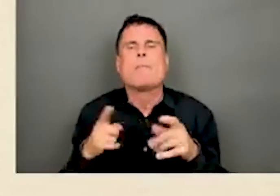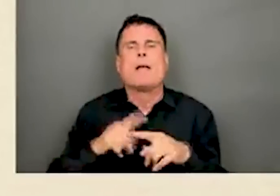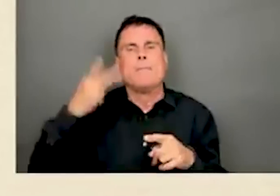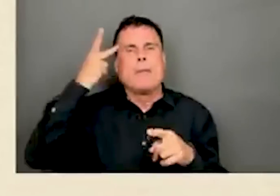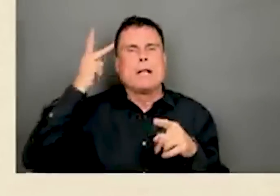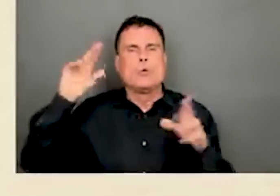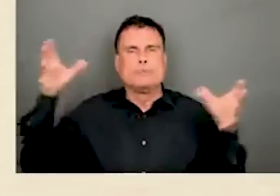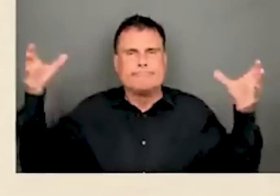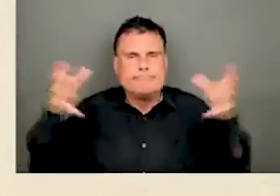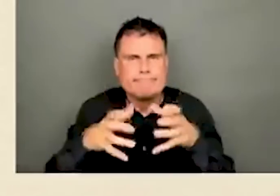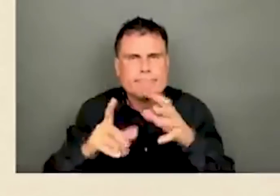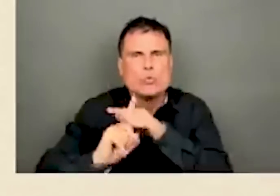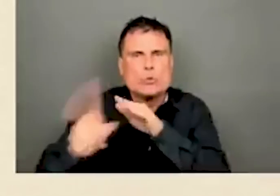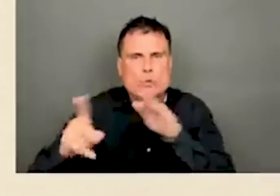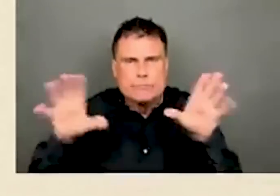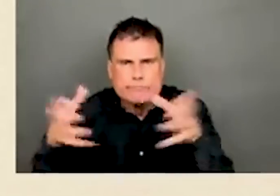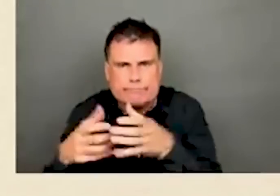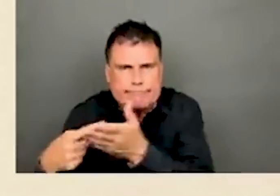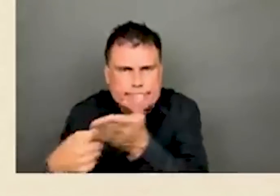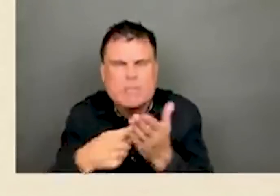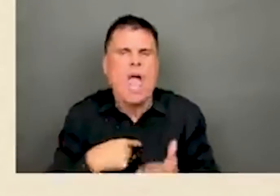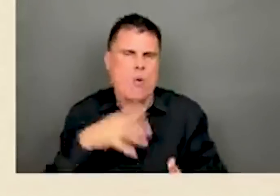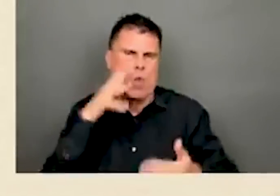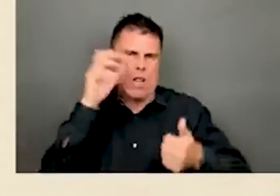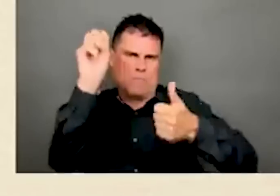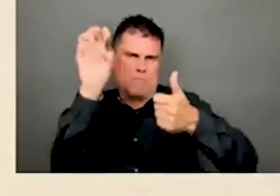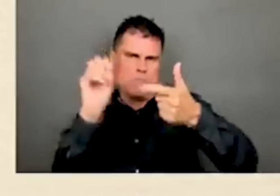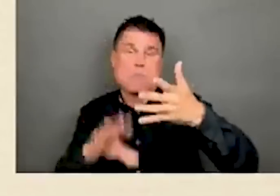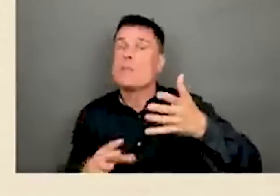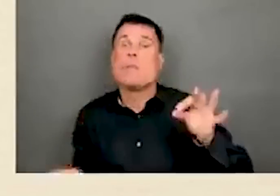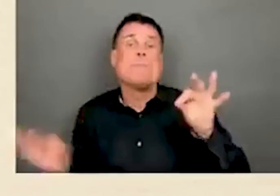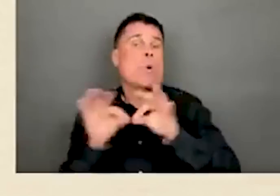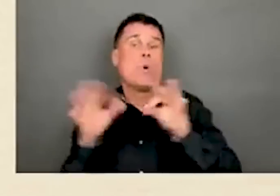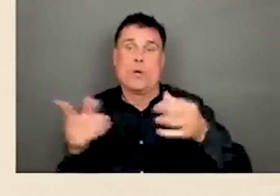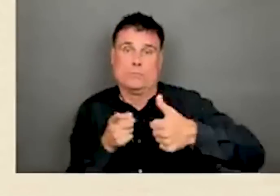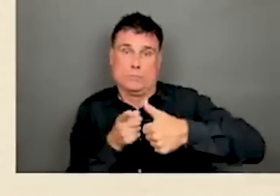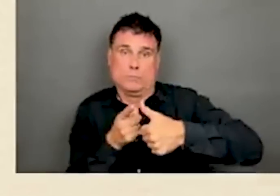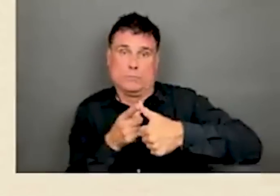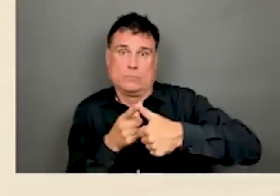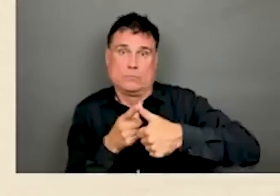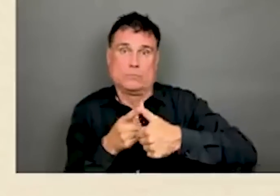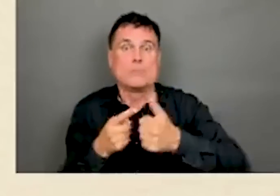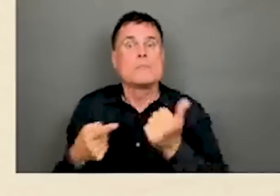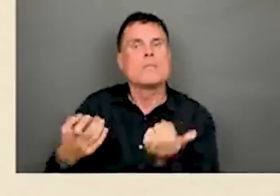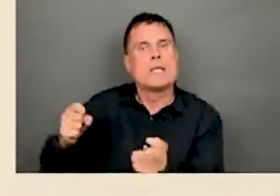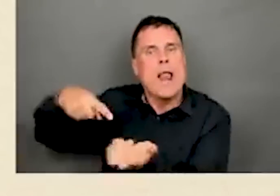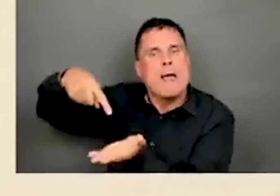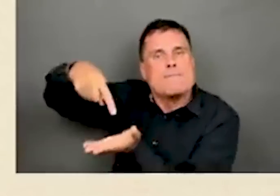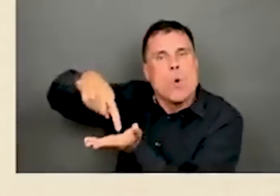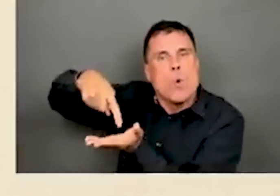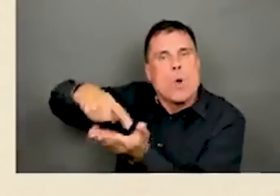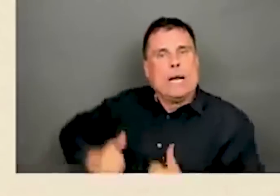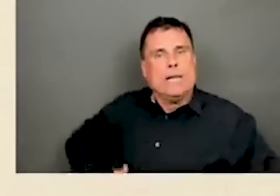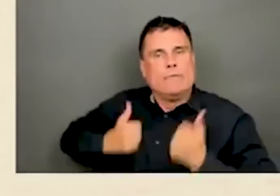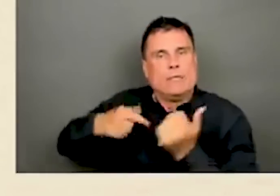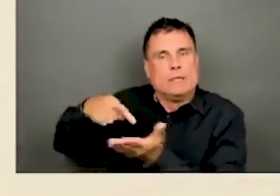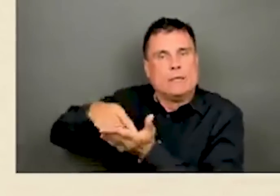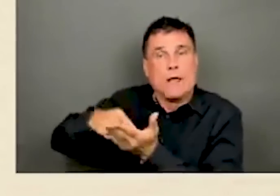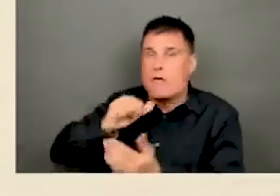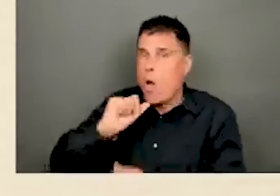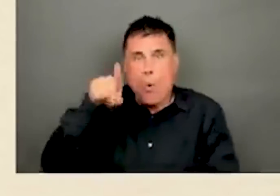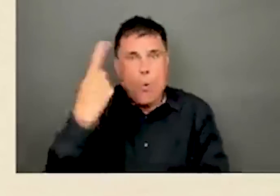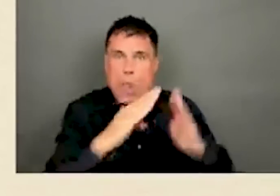regular availabilities for some time. Affordability, not just housing affordability, which is a profound challenge, but just the impact